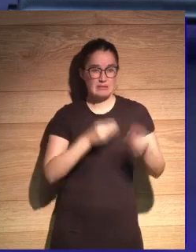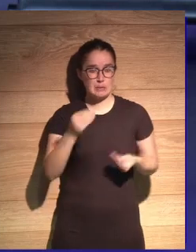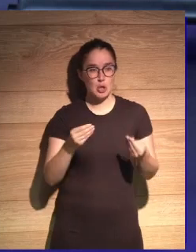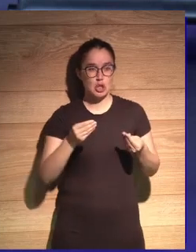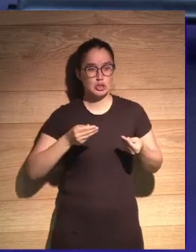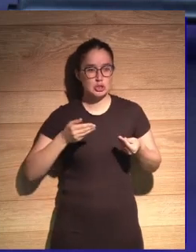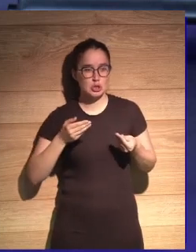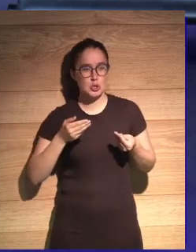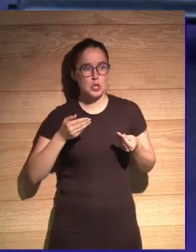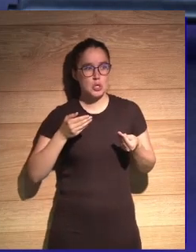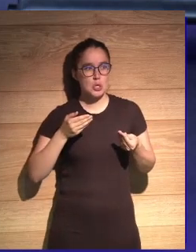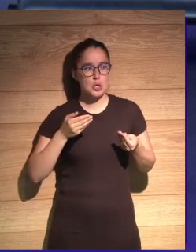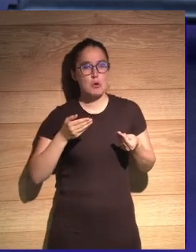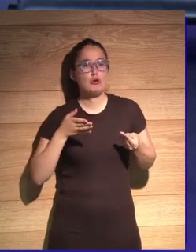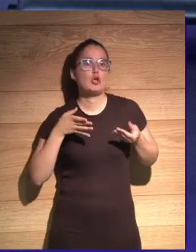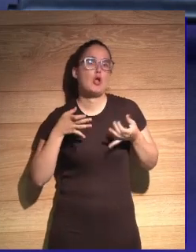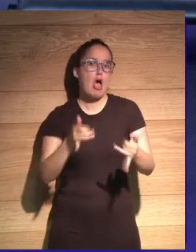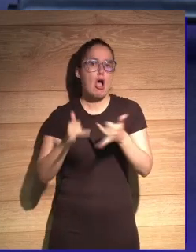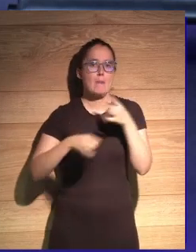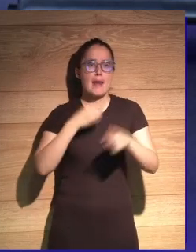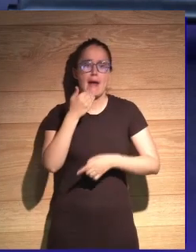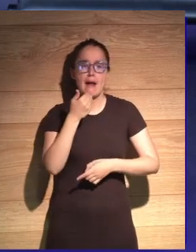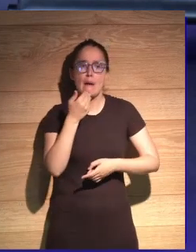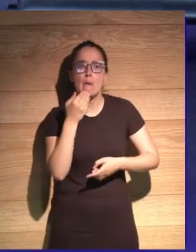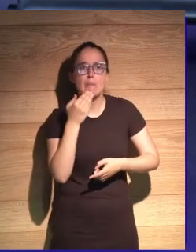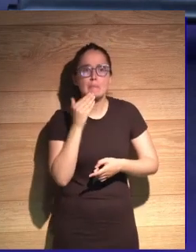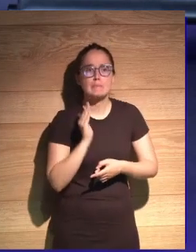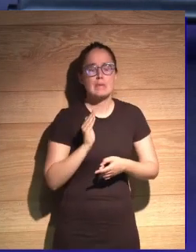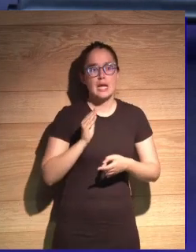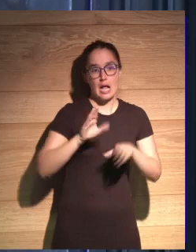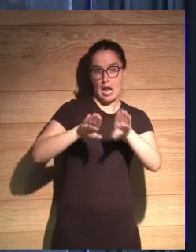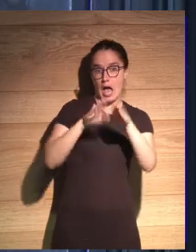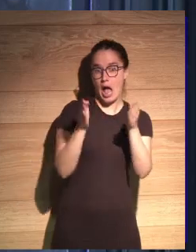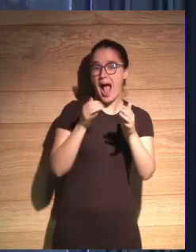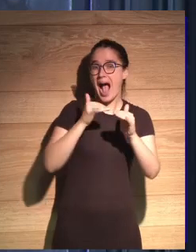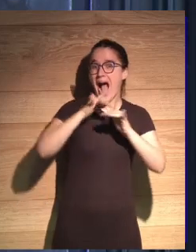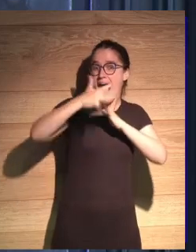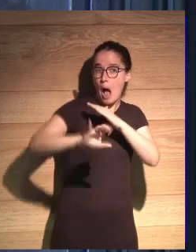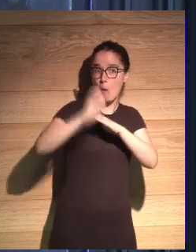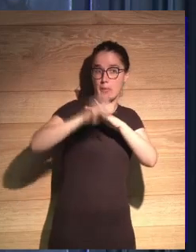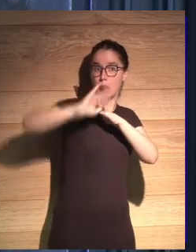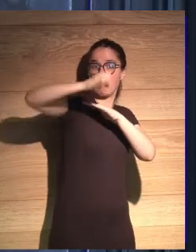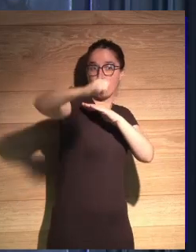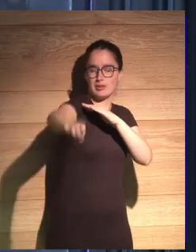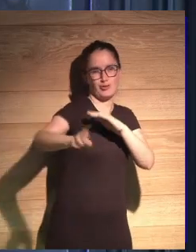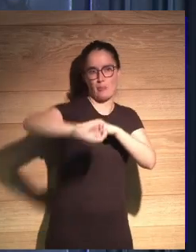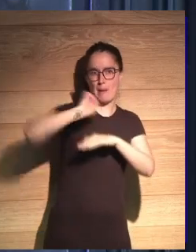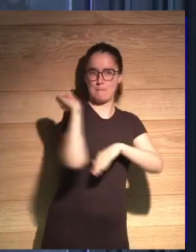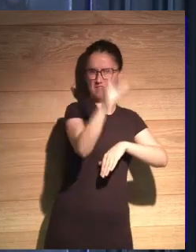We were not using only rolling stones to throw them into the water.